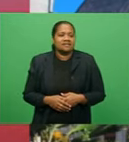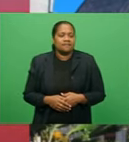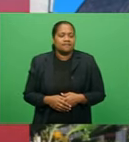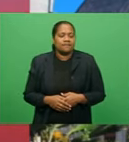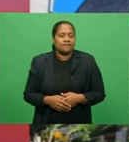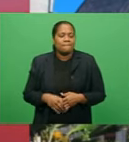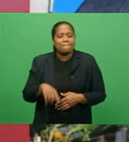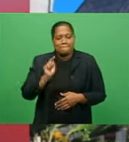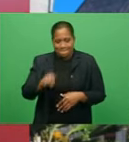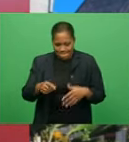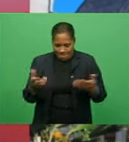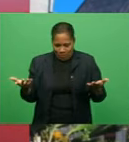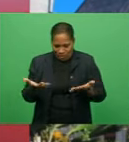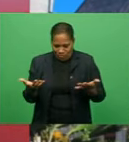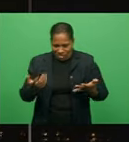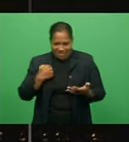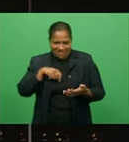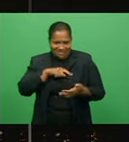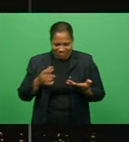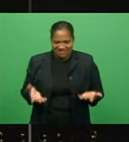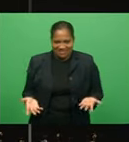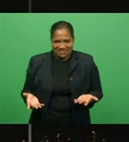is where we stand.